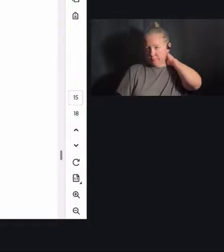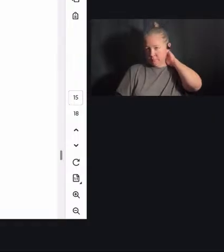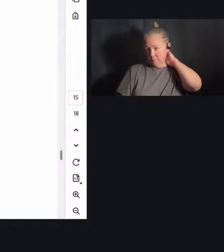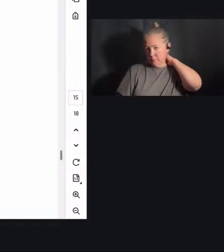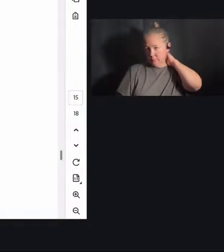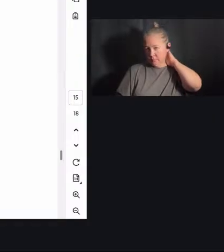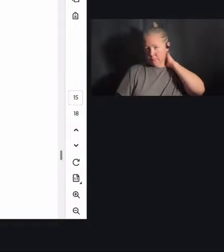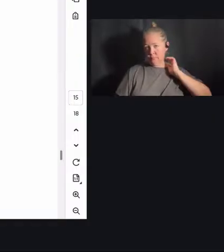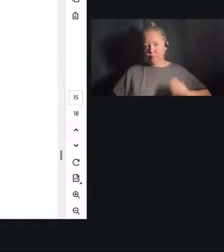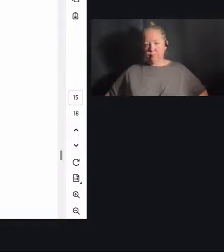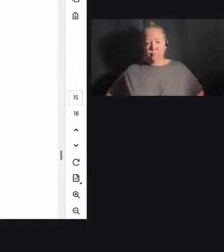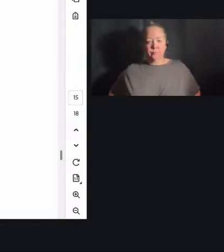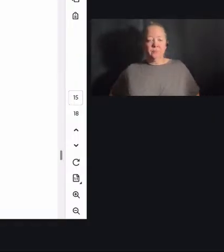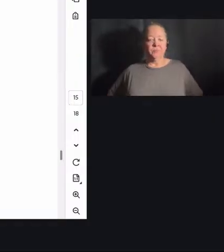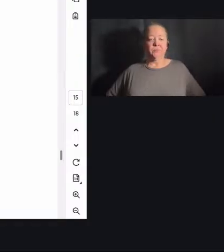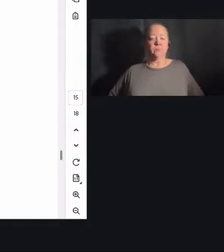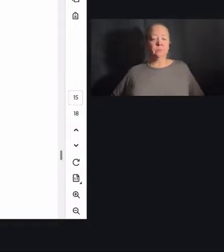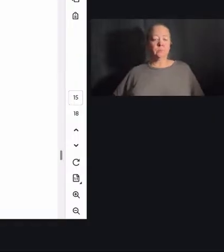Mr. Tanzi.